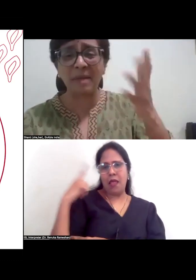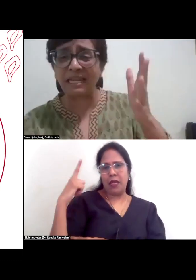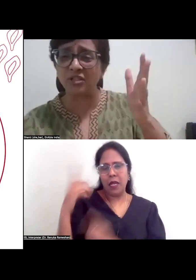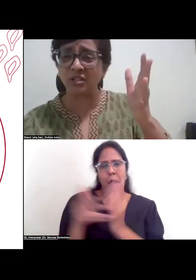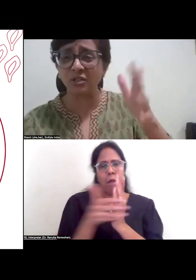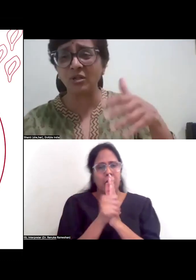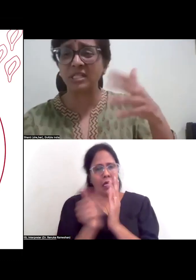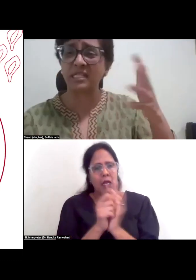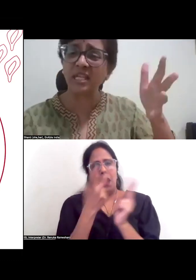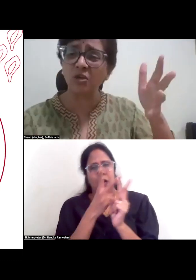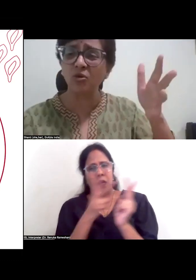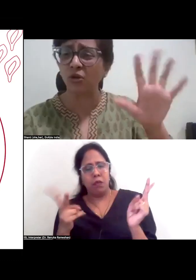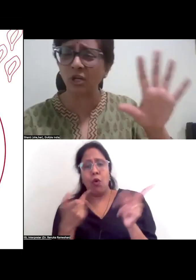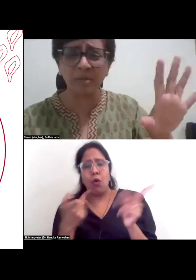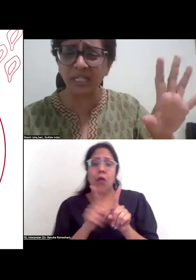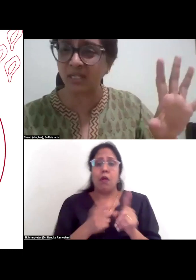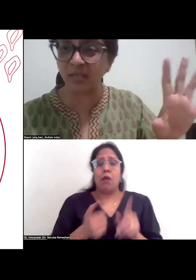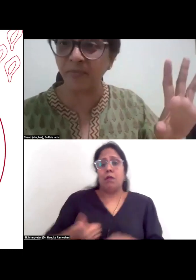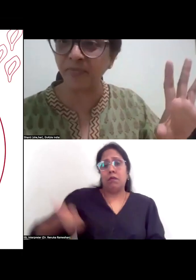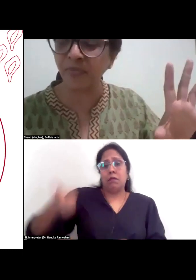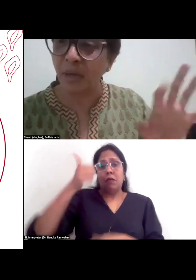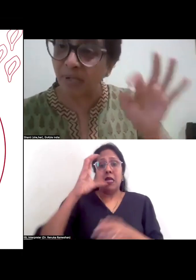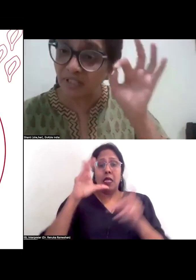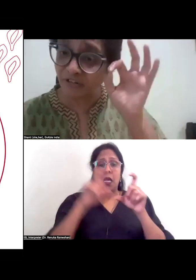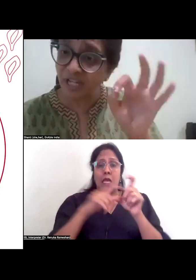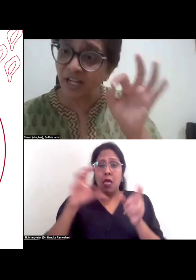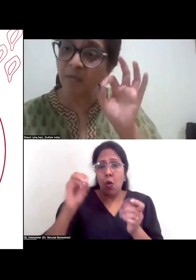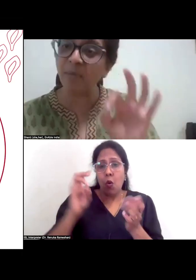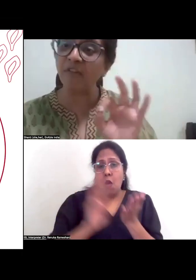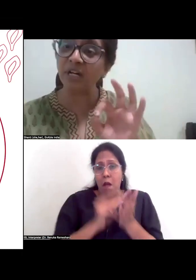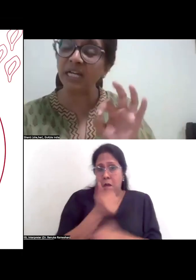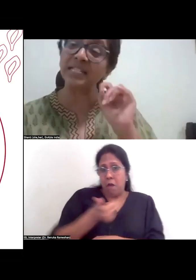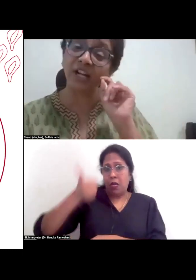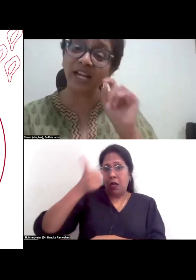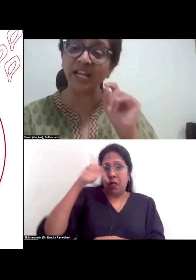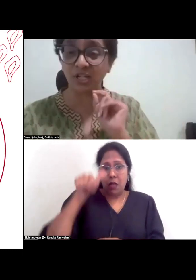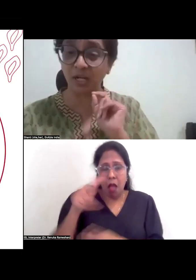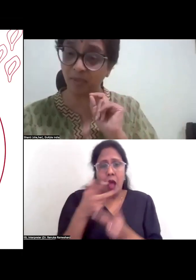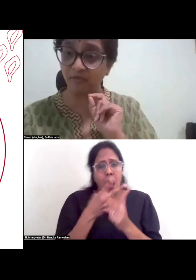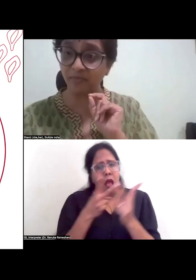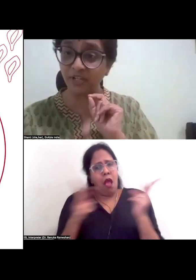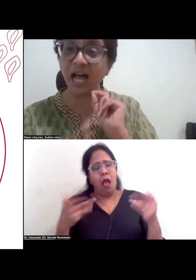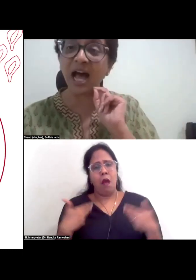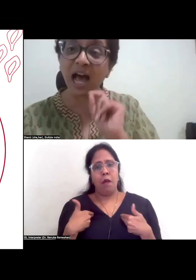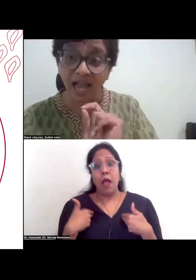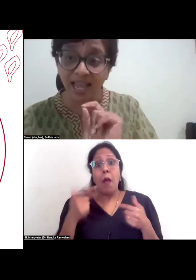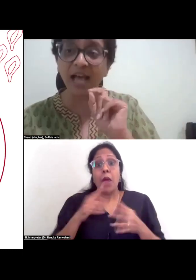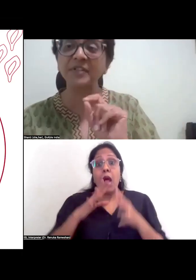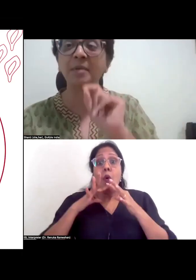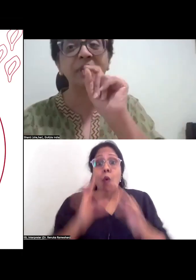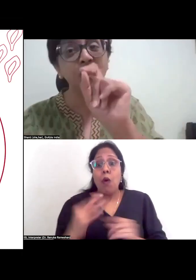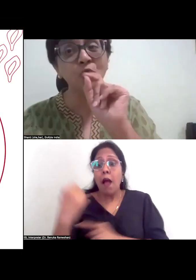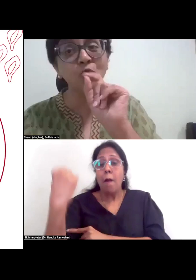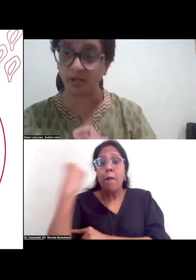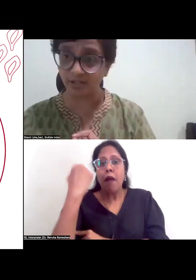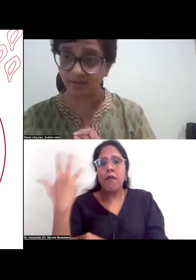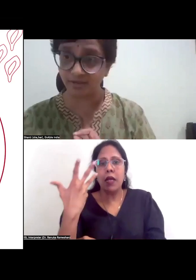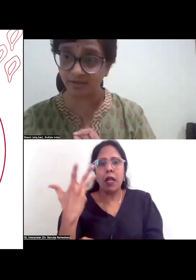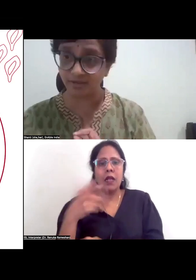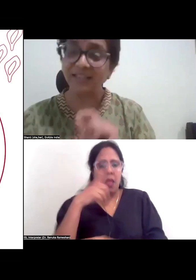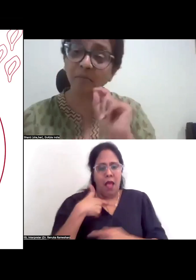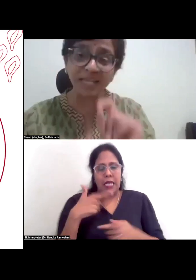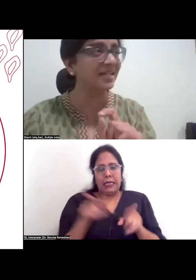You're the manager, you're a CEO, you're a minister. But the real power is relational power. I have something you